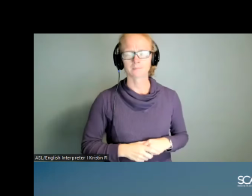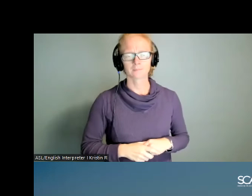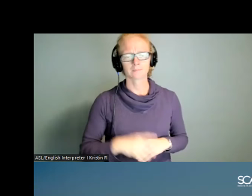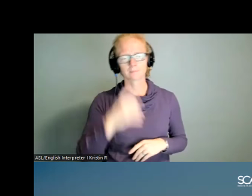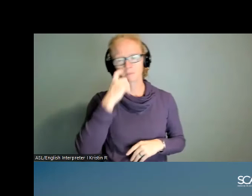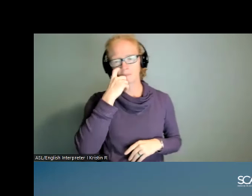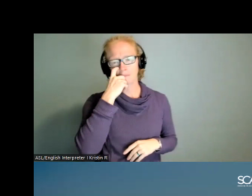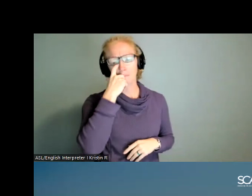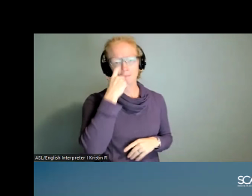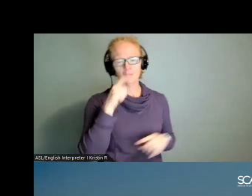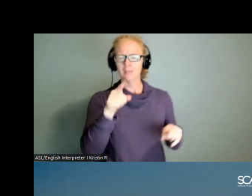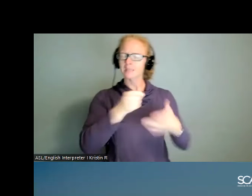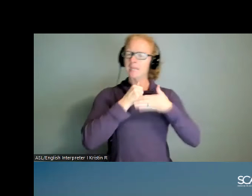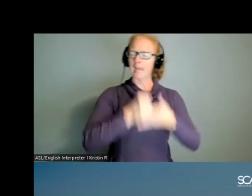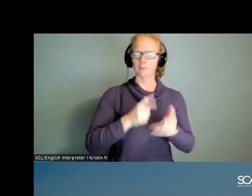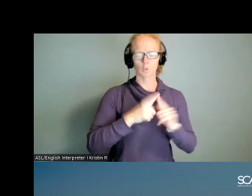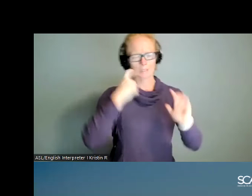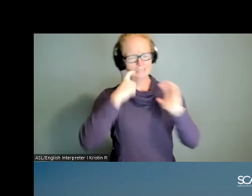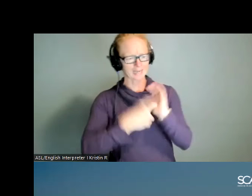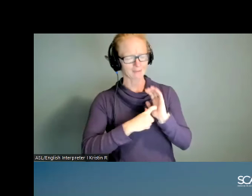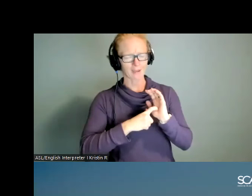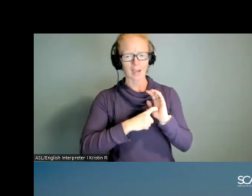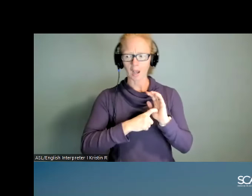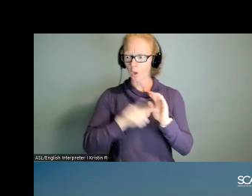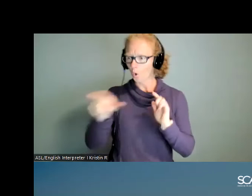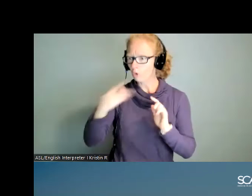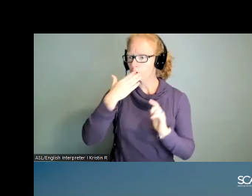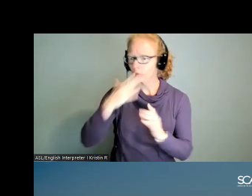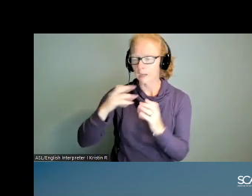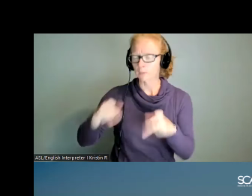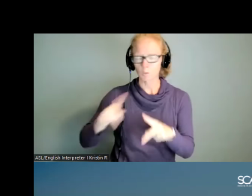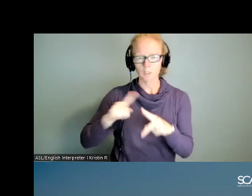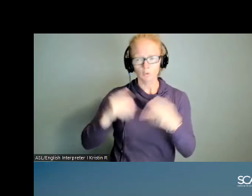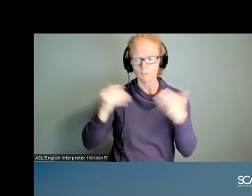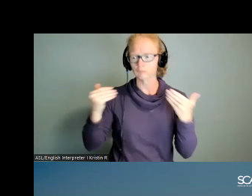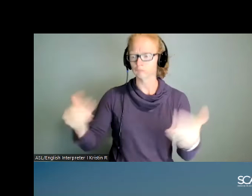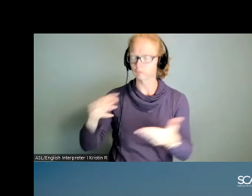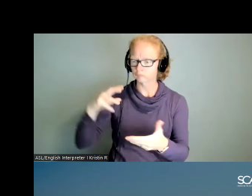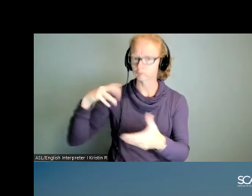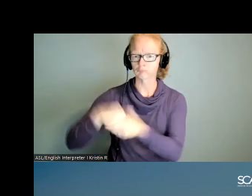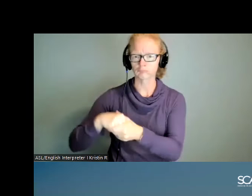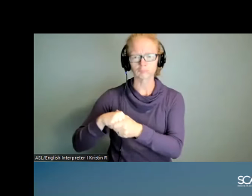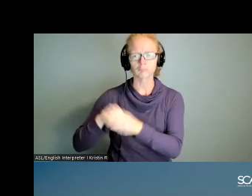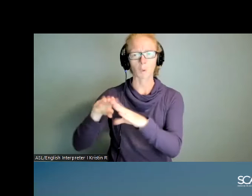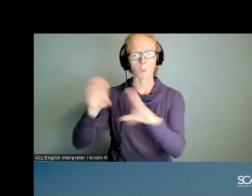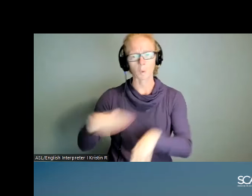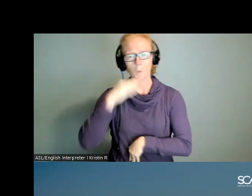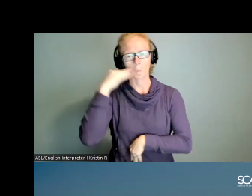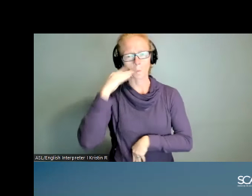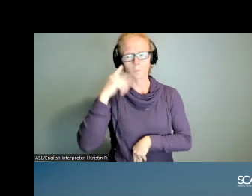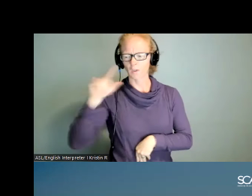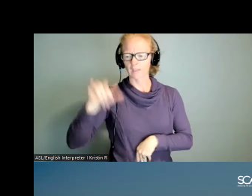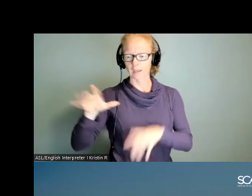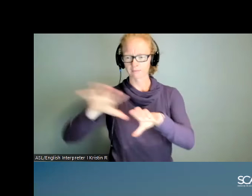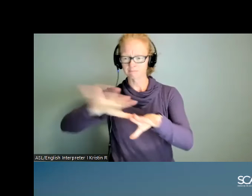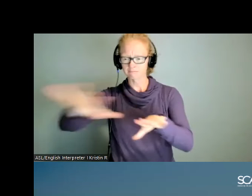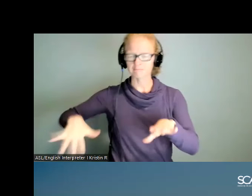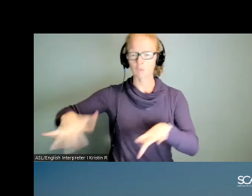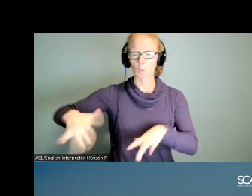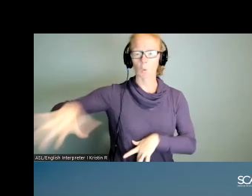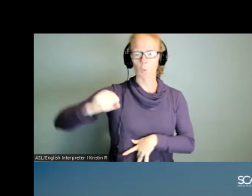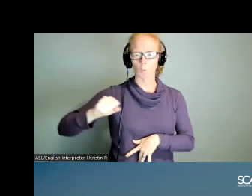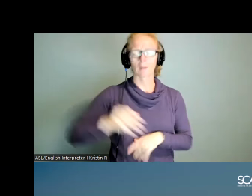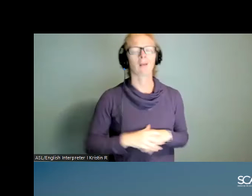provides direction for how to identify opportunities and barriers for residential conversion of these mentioned land uses, and it also offers